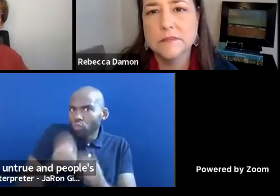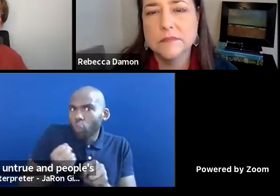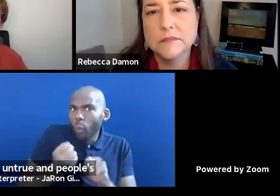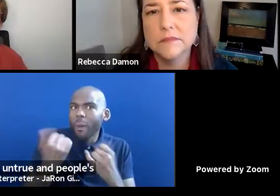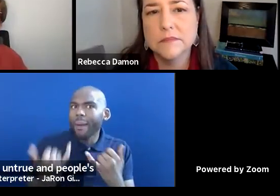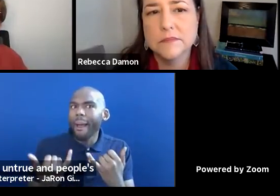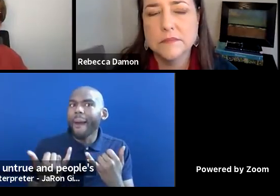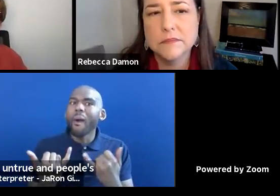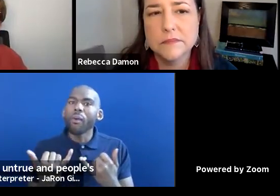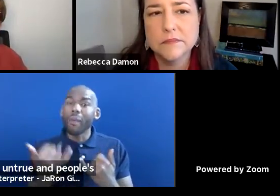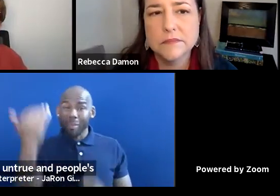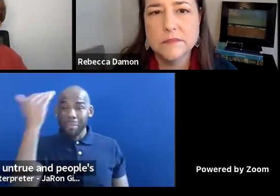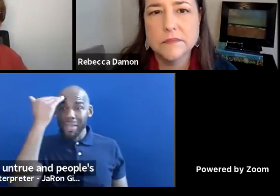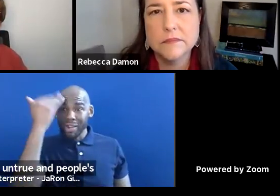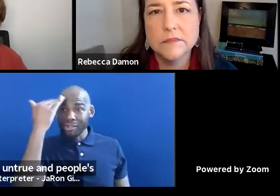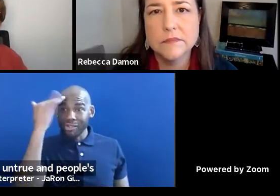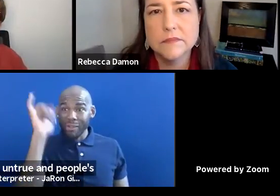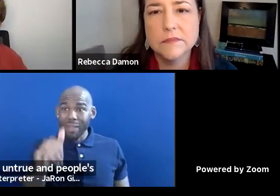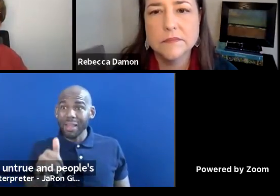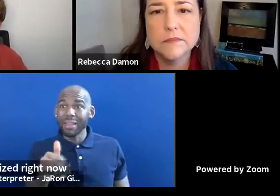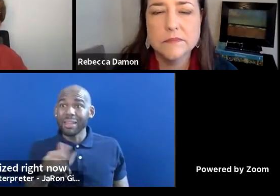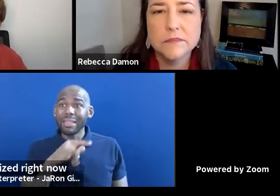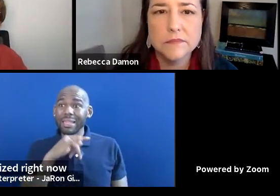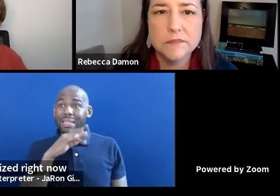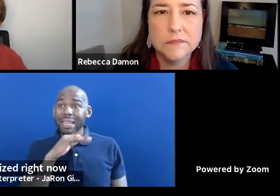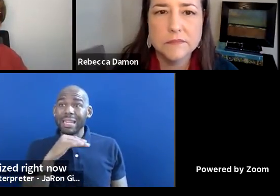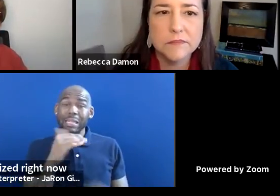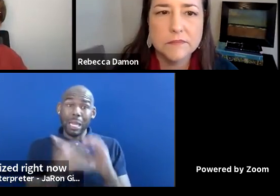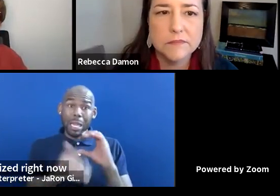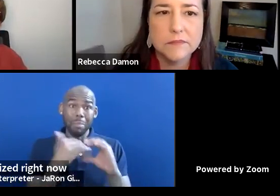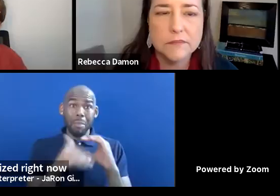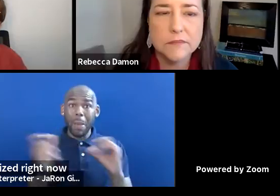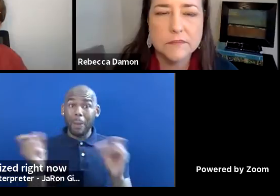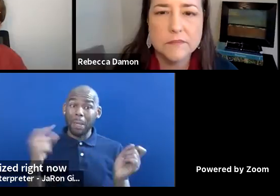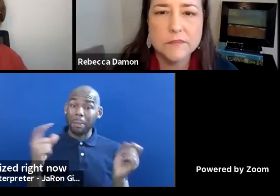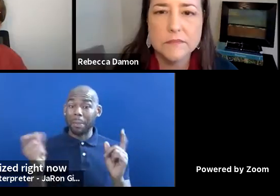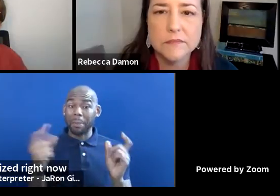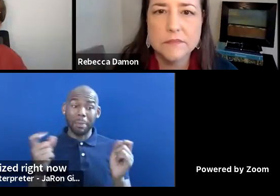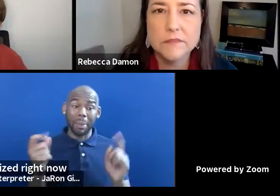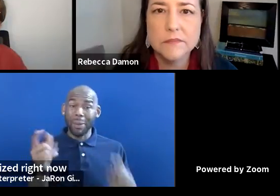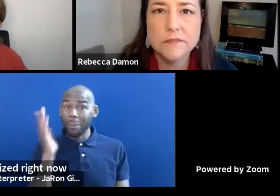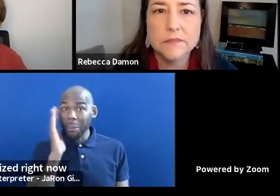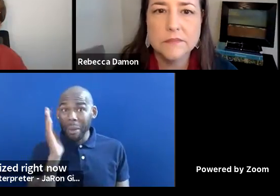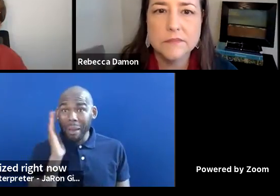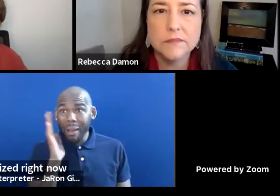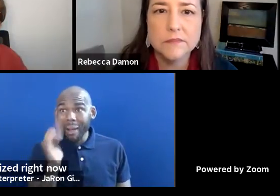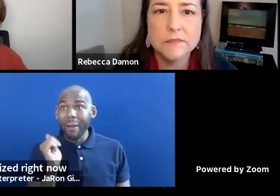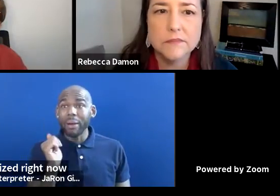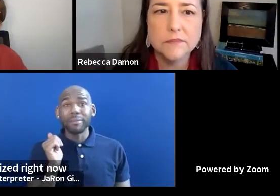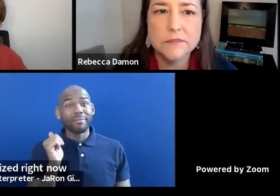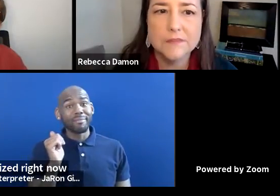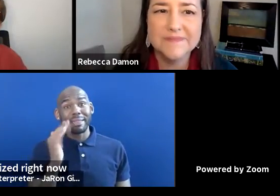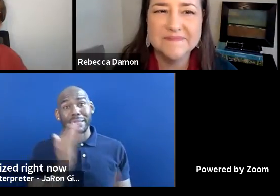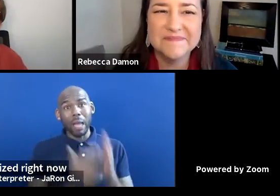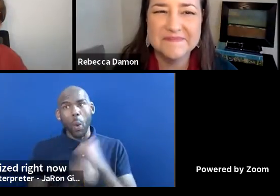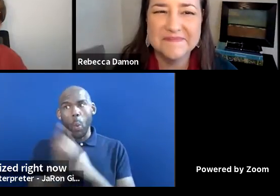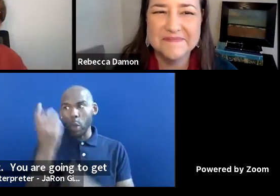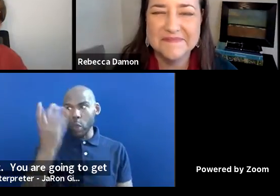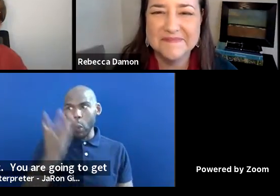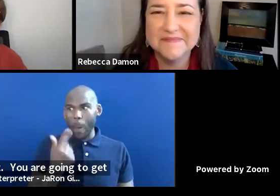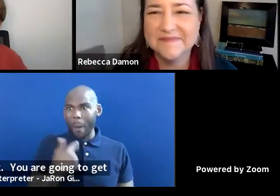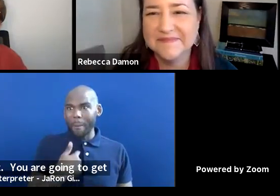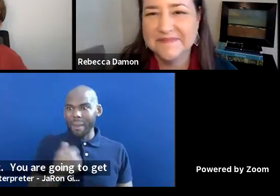But you're going to get nasty emails from all sides. And someone once told me that probably means you're doing it right if